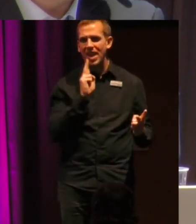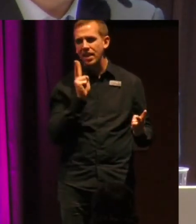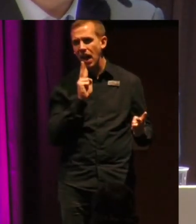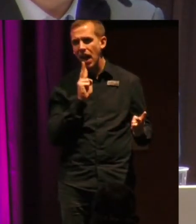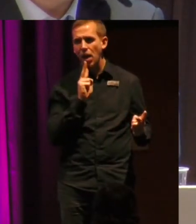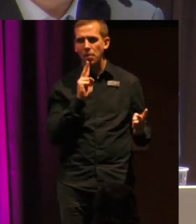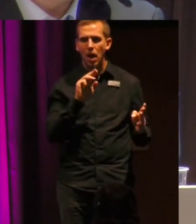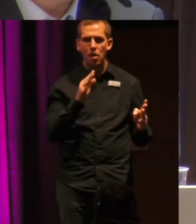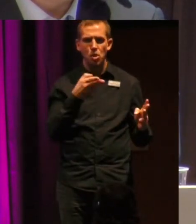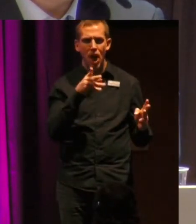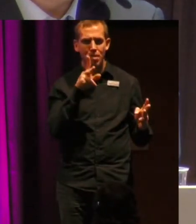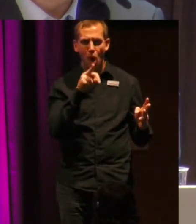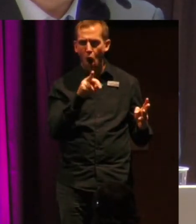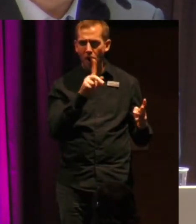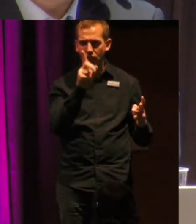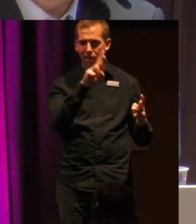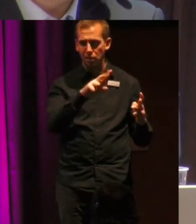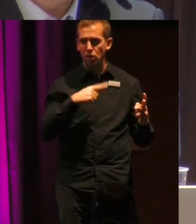Myanmar, etc.